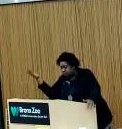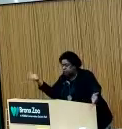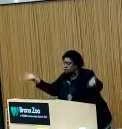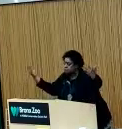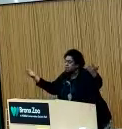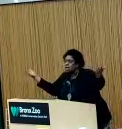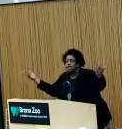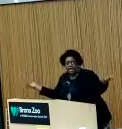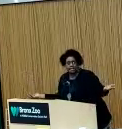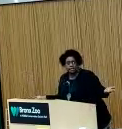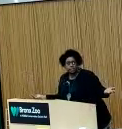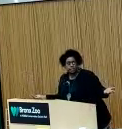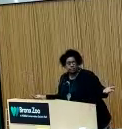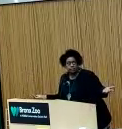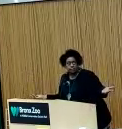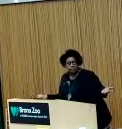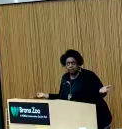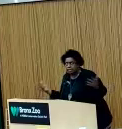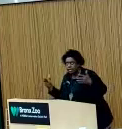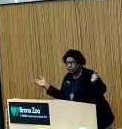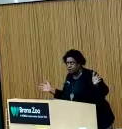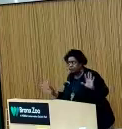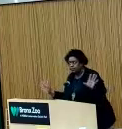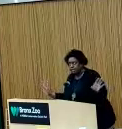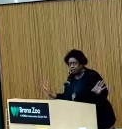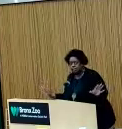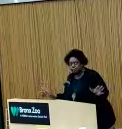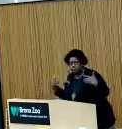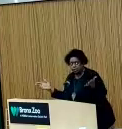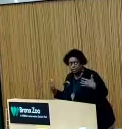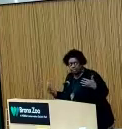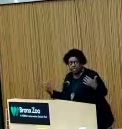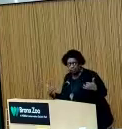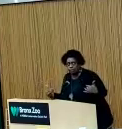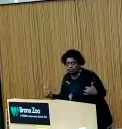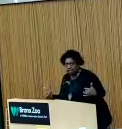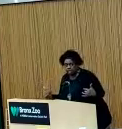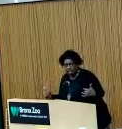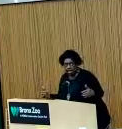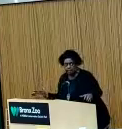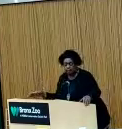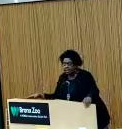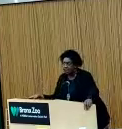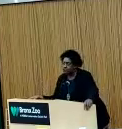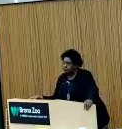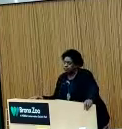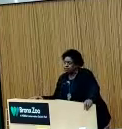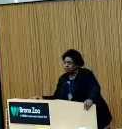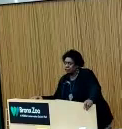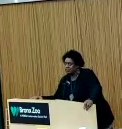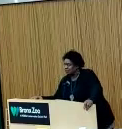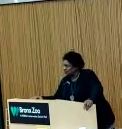customer come on guys we got other people here so we we want to say that we're doing our job